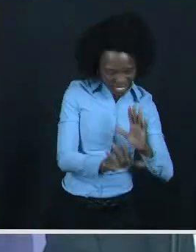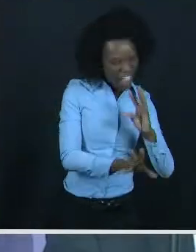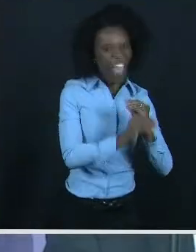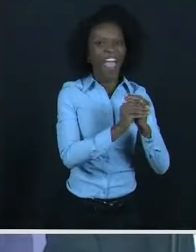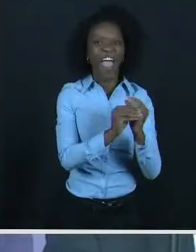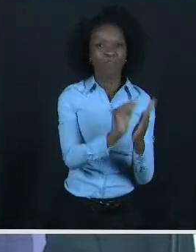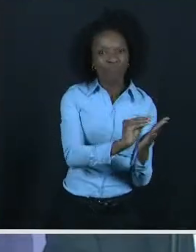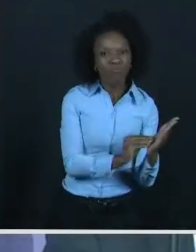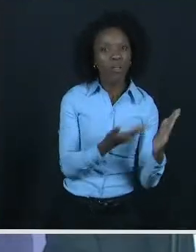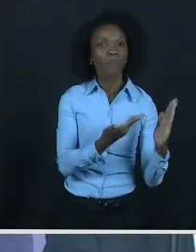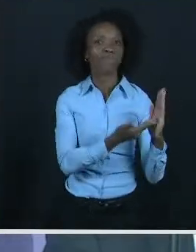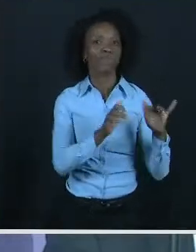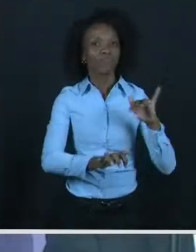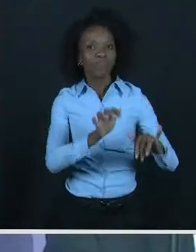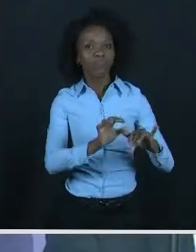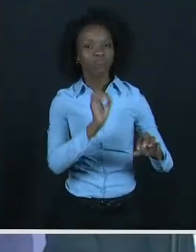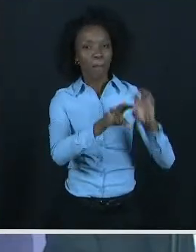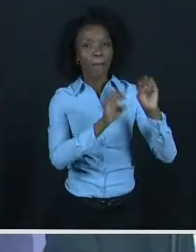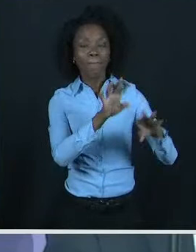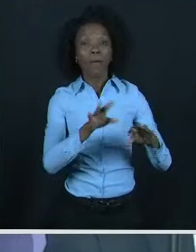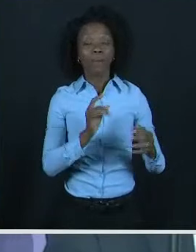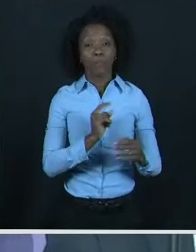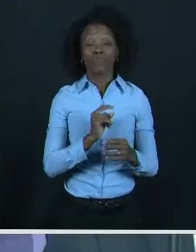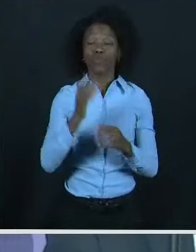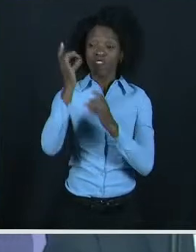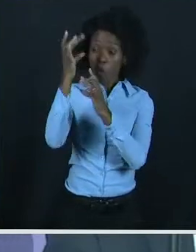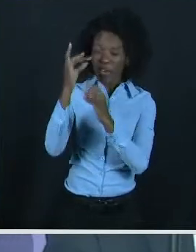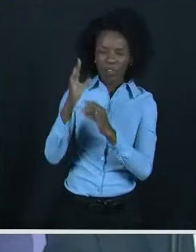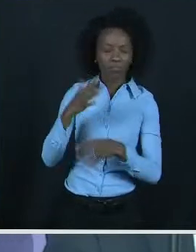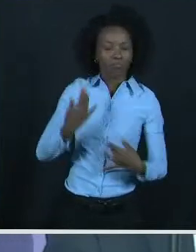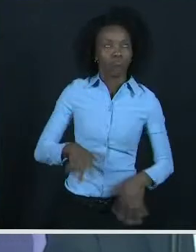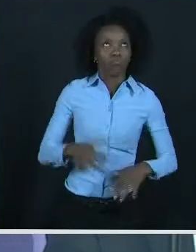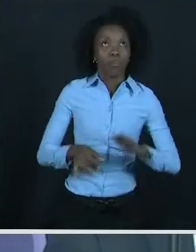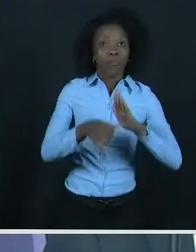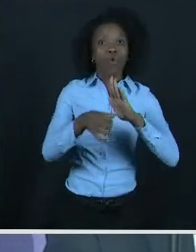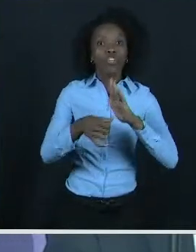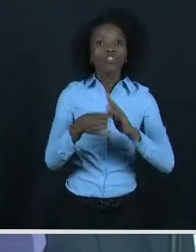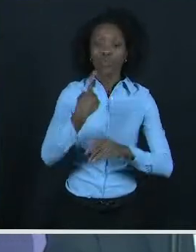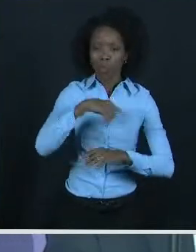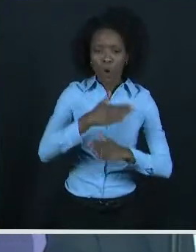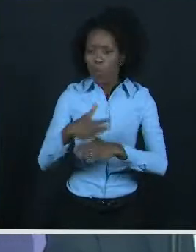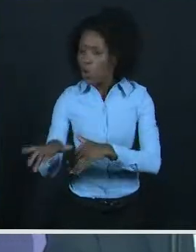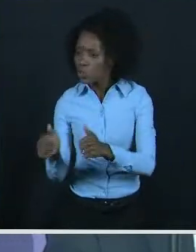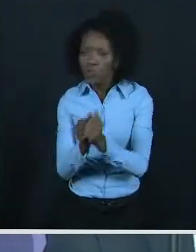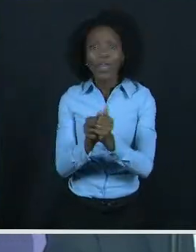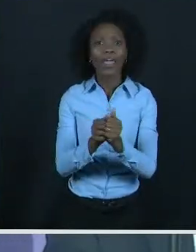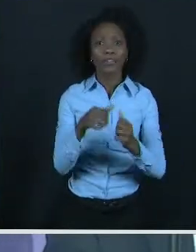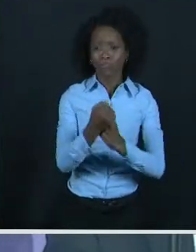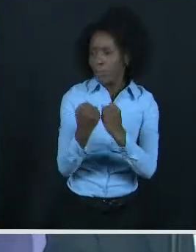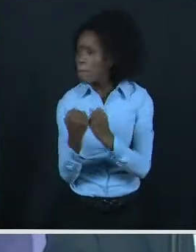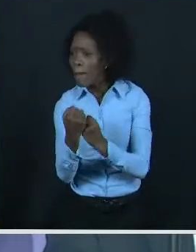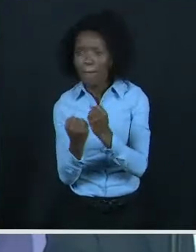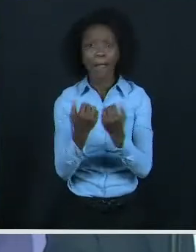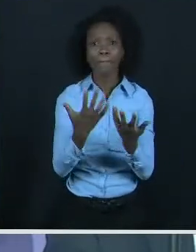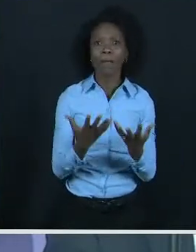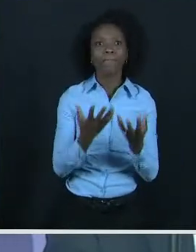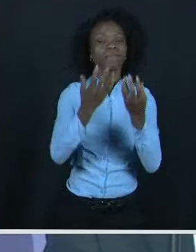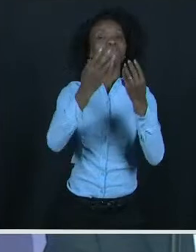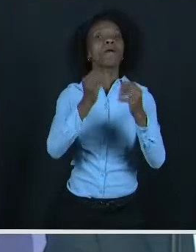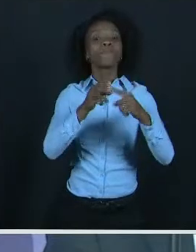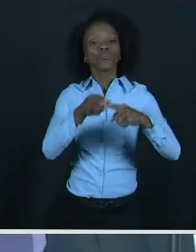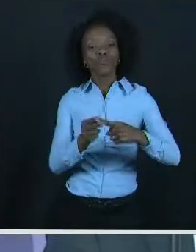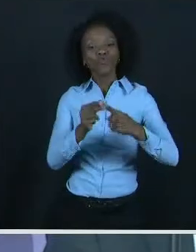have been able to work together and create an opportunity and a toolkit which is enabling